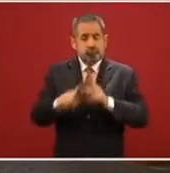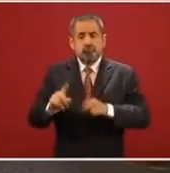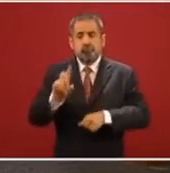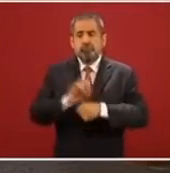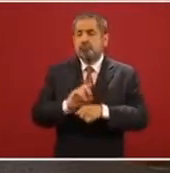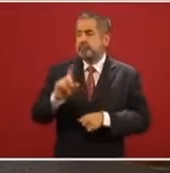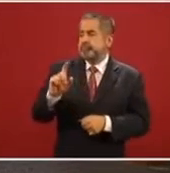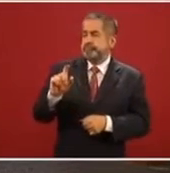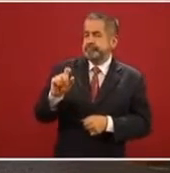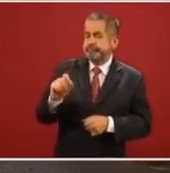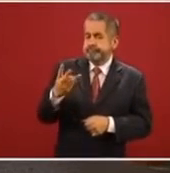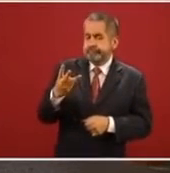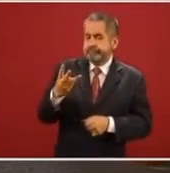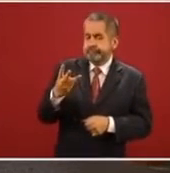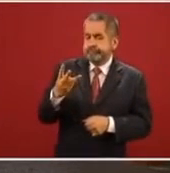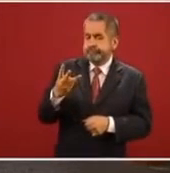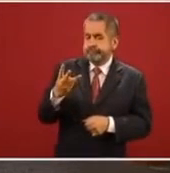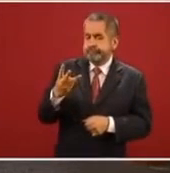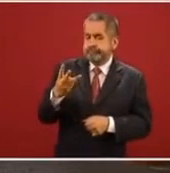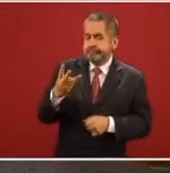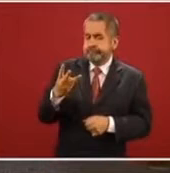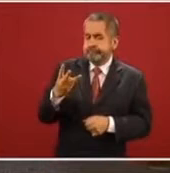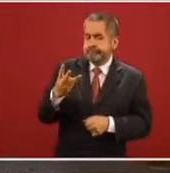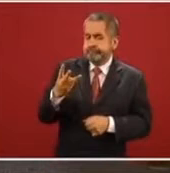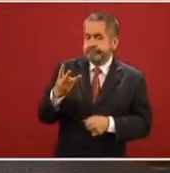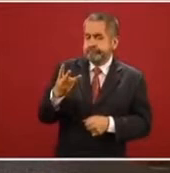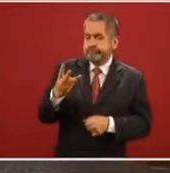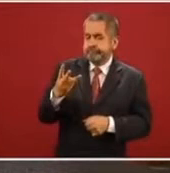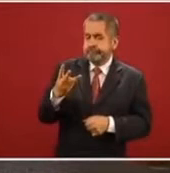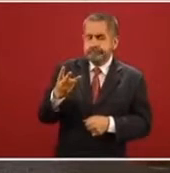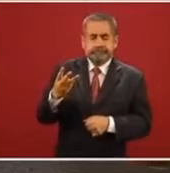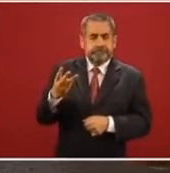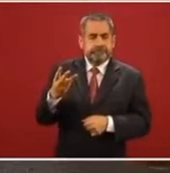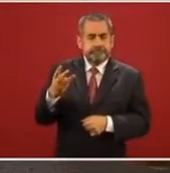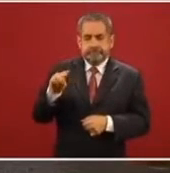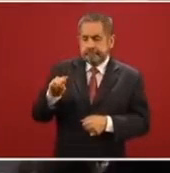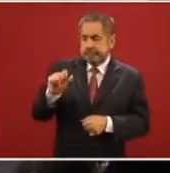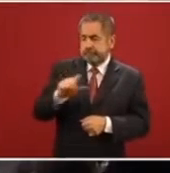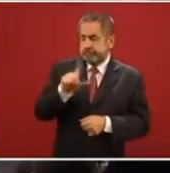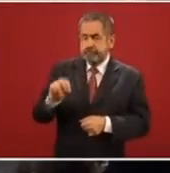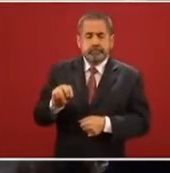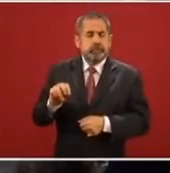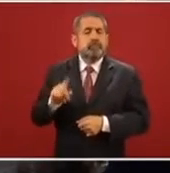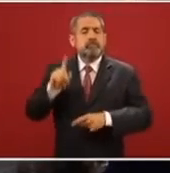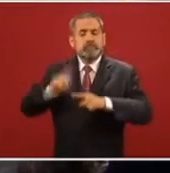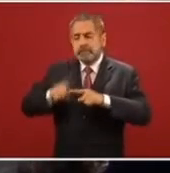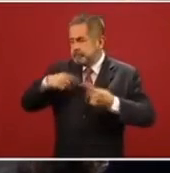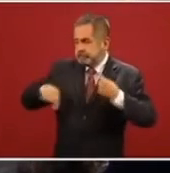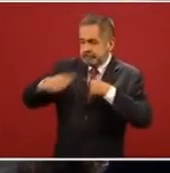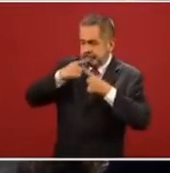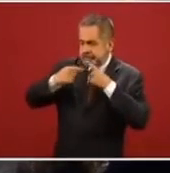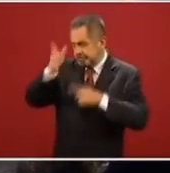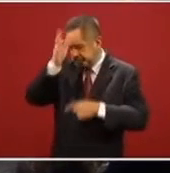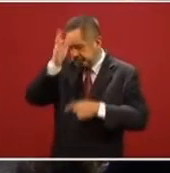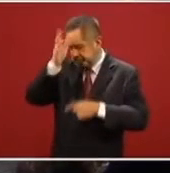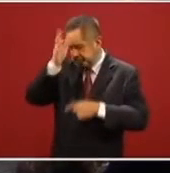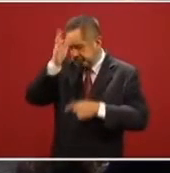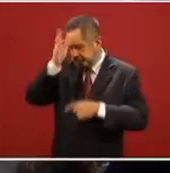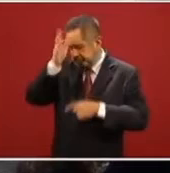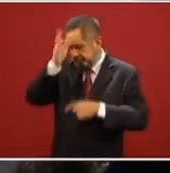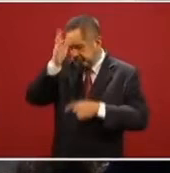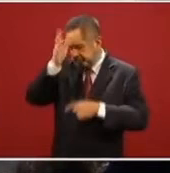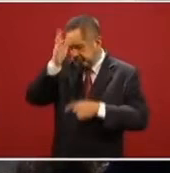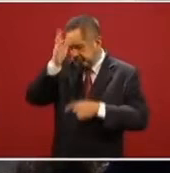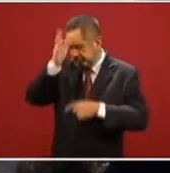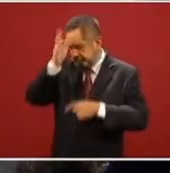de marzo, is the 23rd of March. fue seleccionada para dar lugar a que And